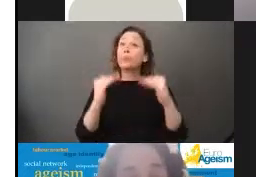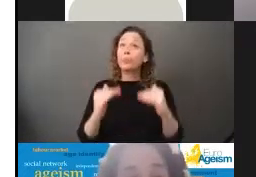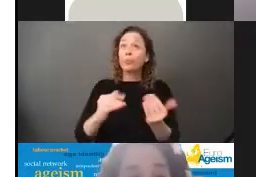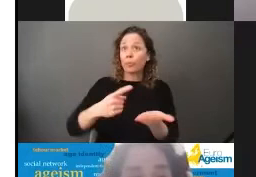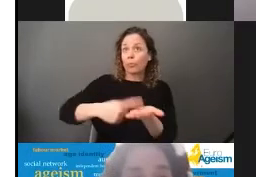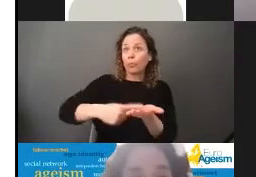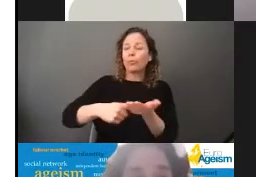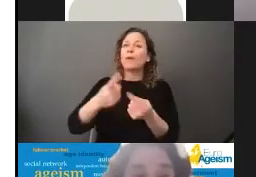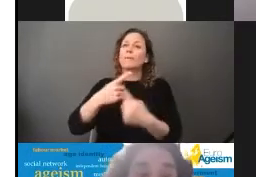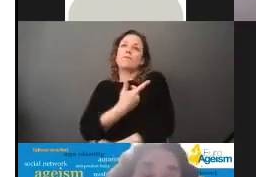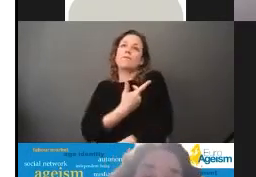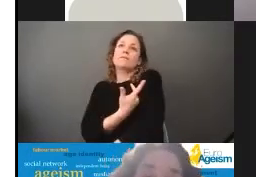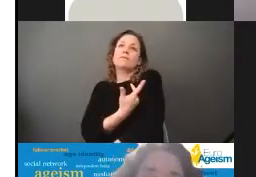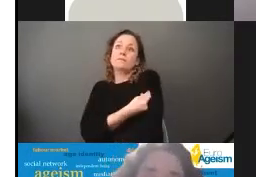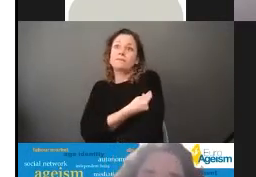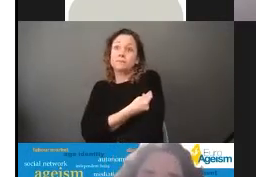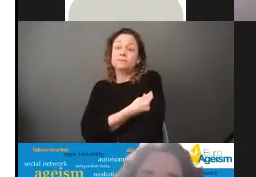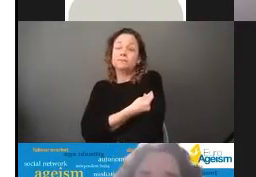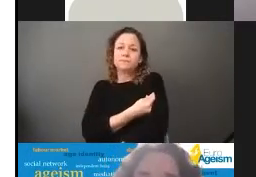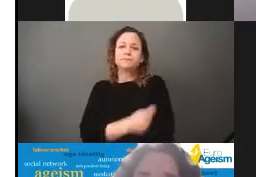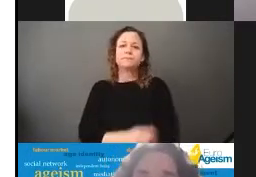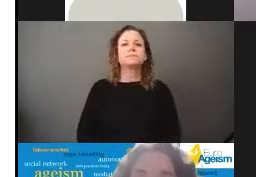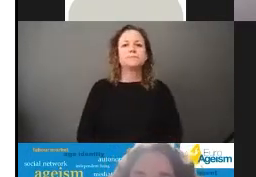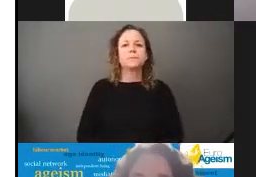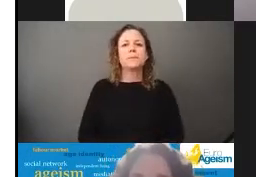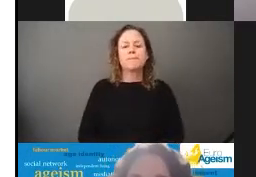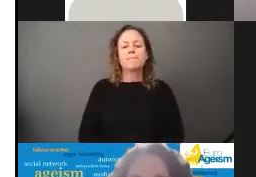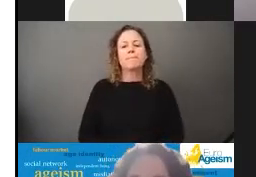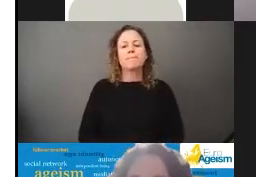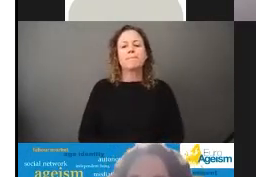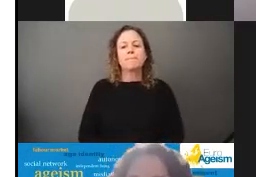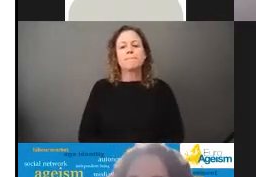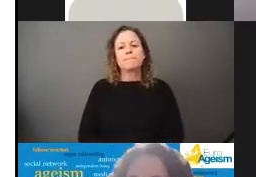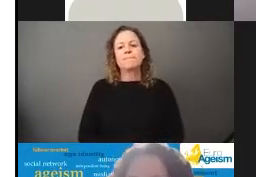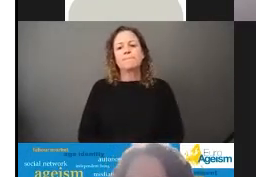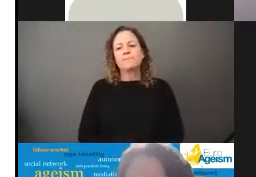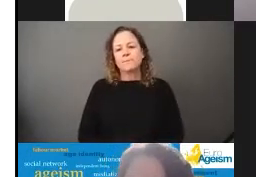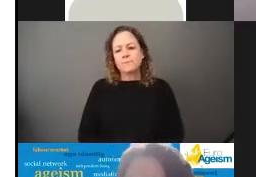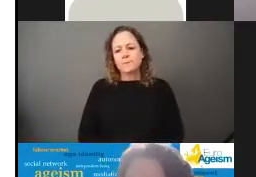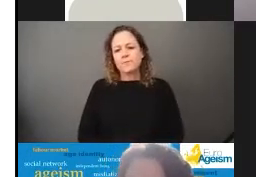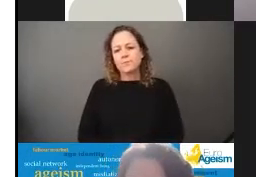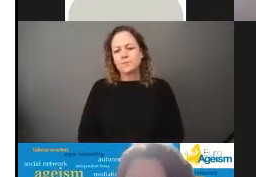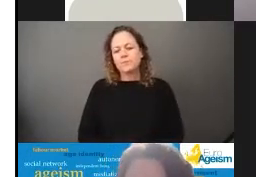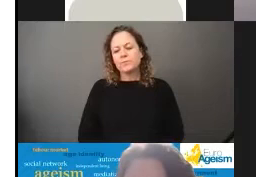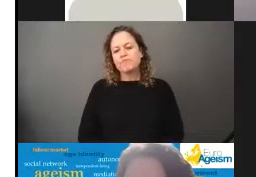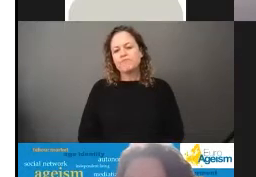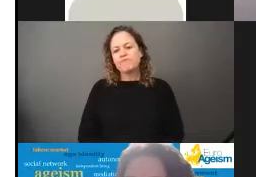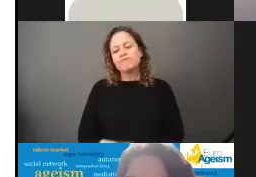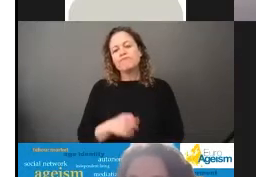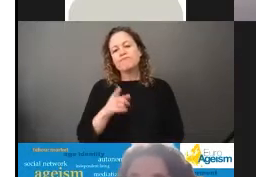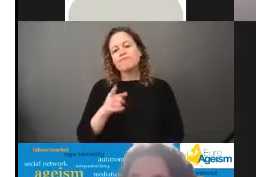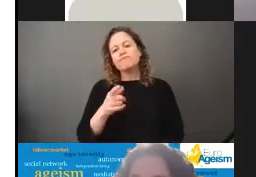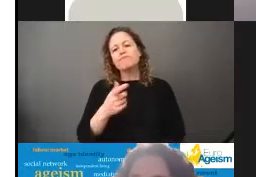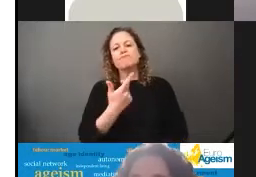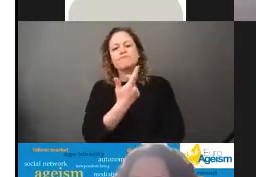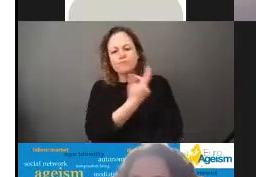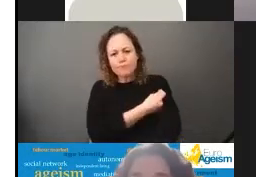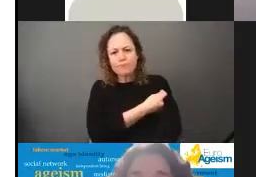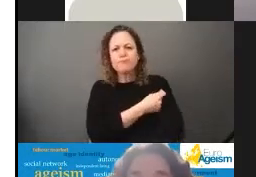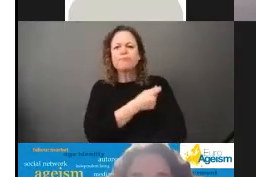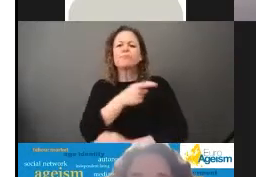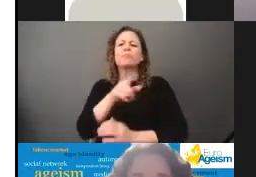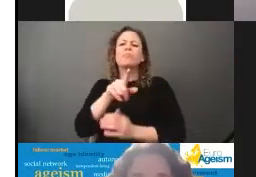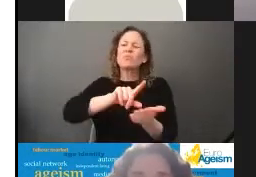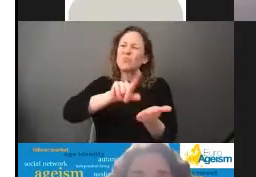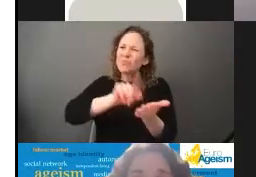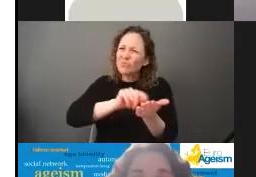issue of vaccination. And here, I think, in contrast with other steps that governments had